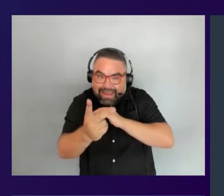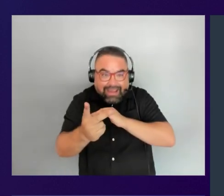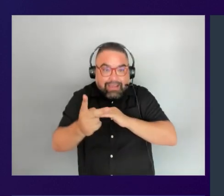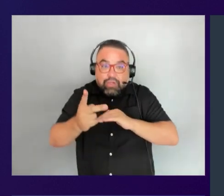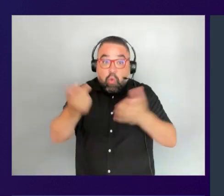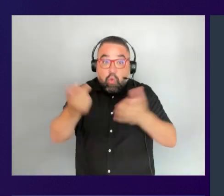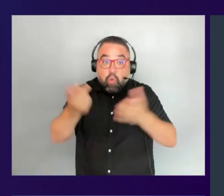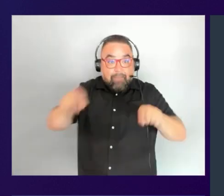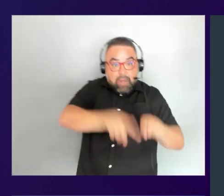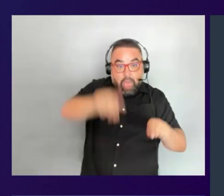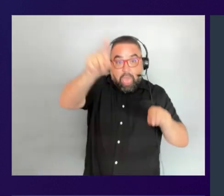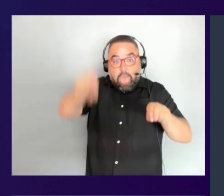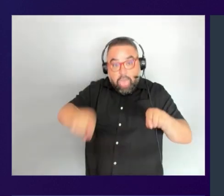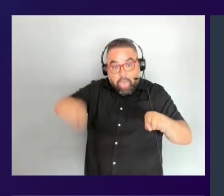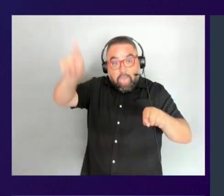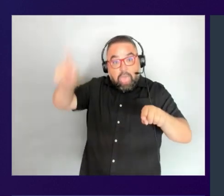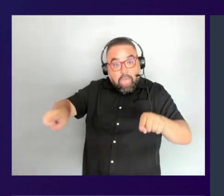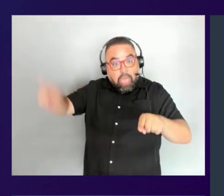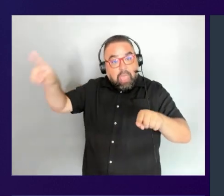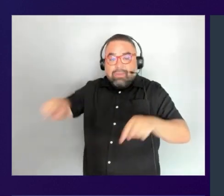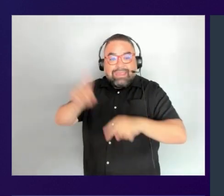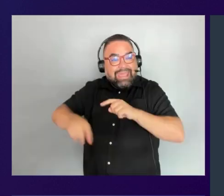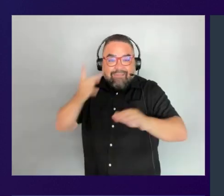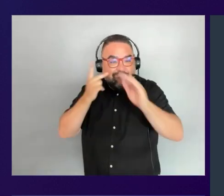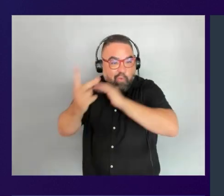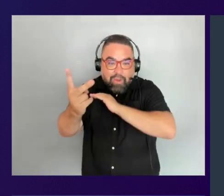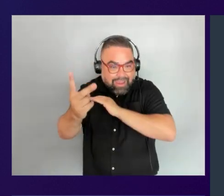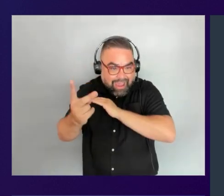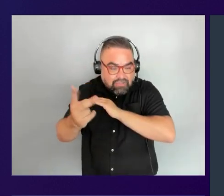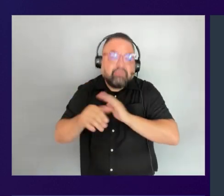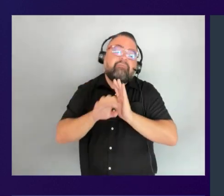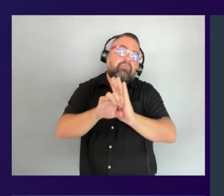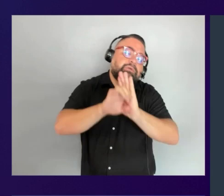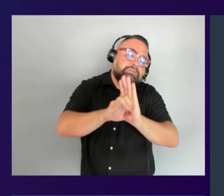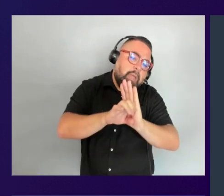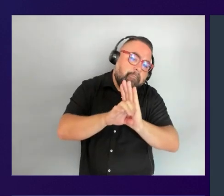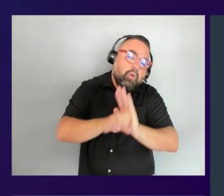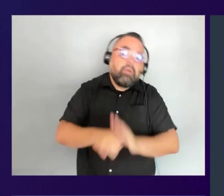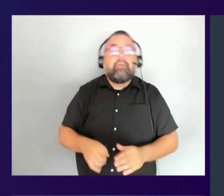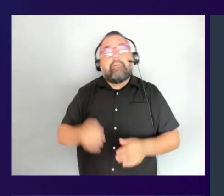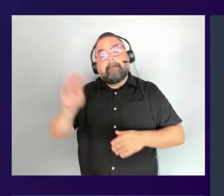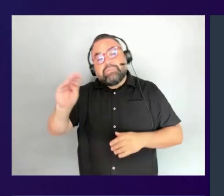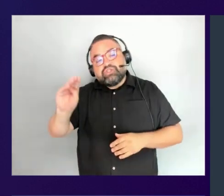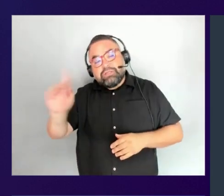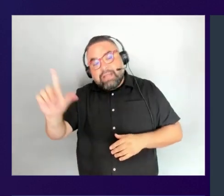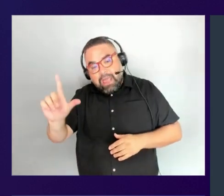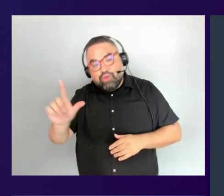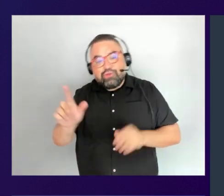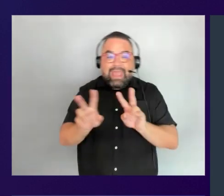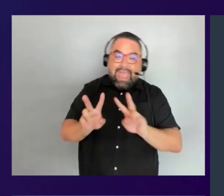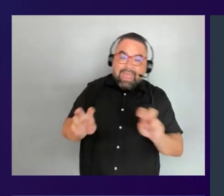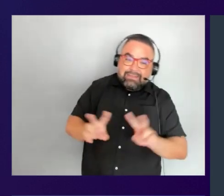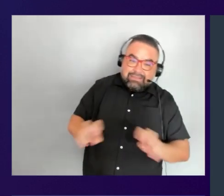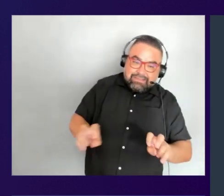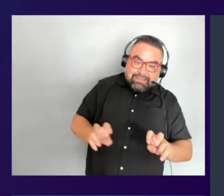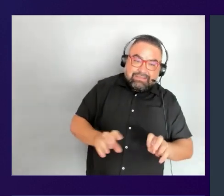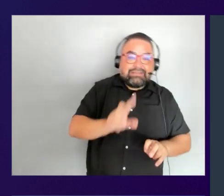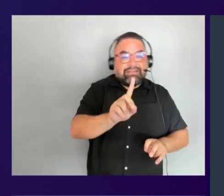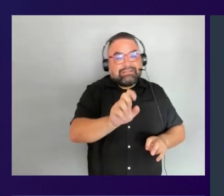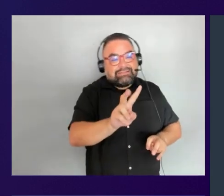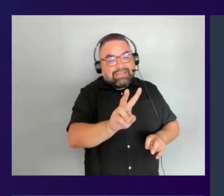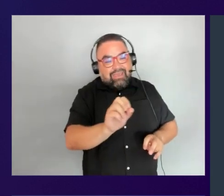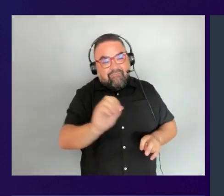often difficult to forecast. For example, like machine learning, analytics, DevOps applications,